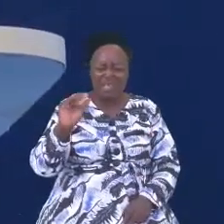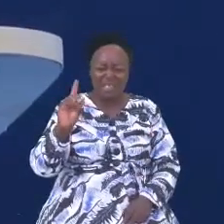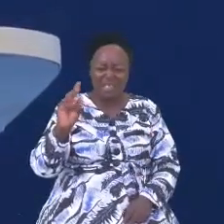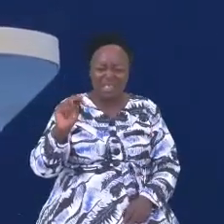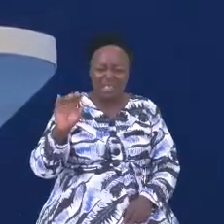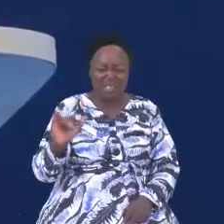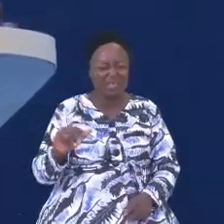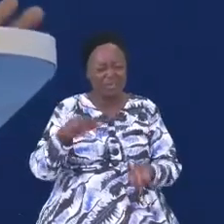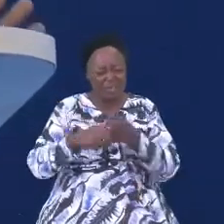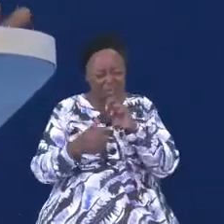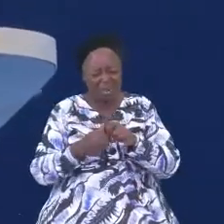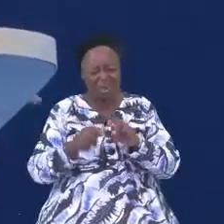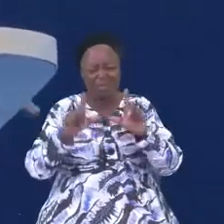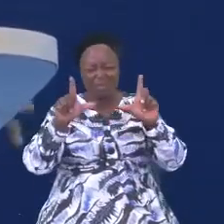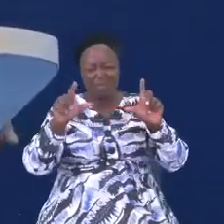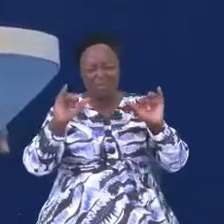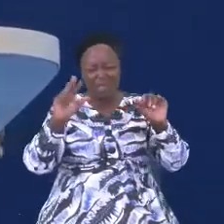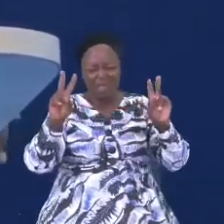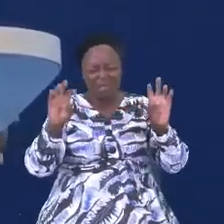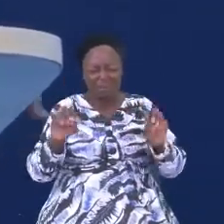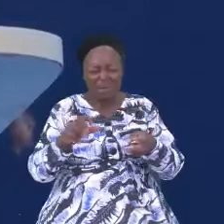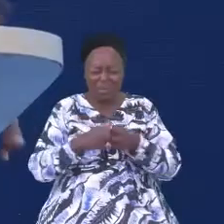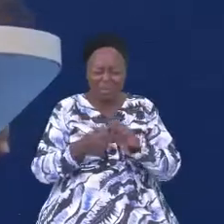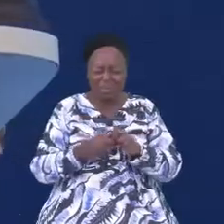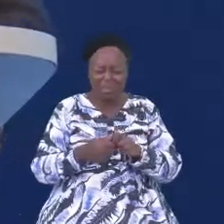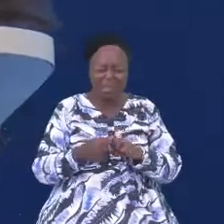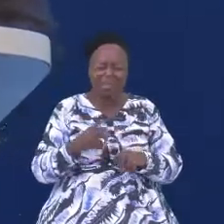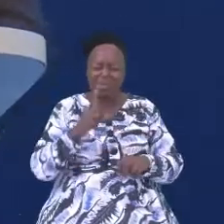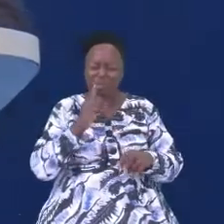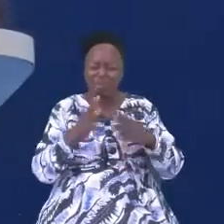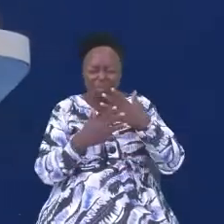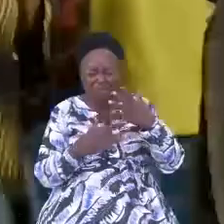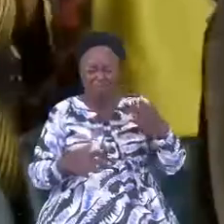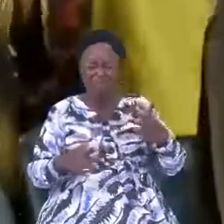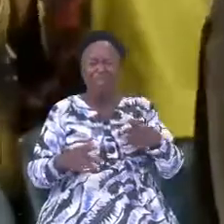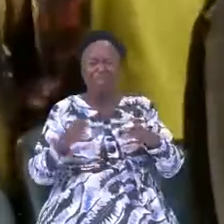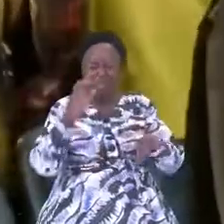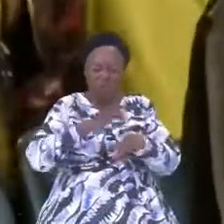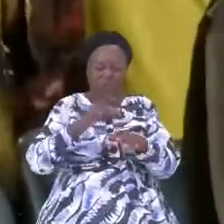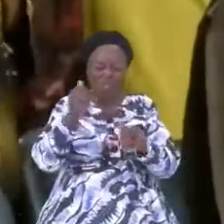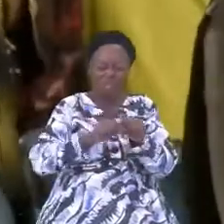problem, bleeding, touch everyone right now.